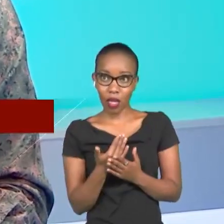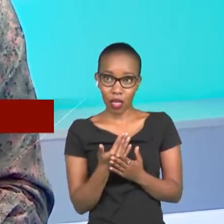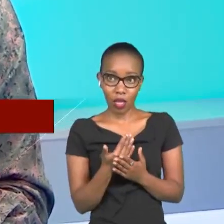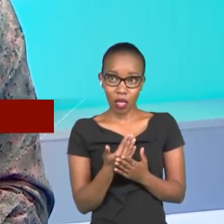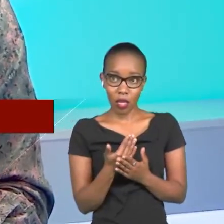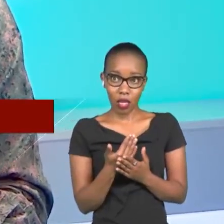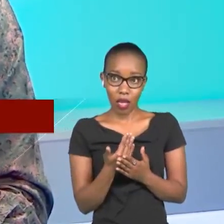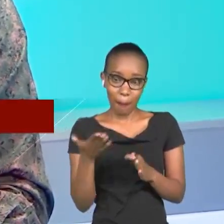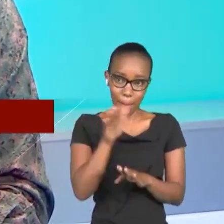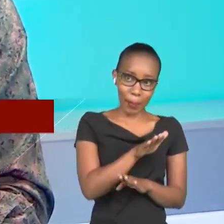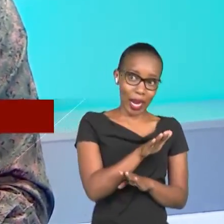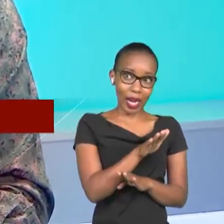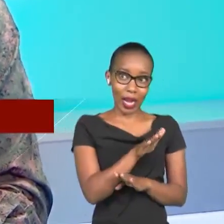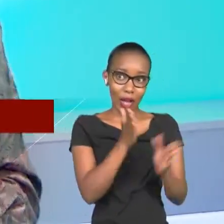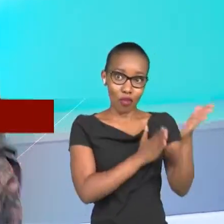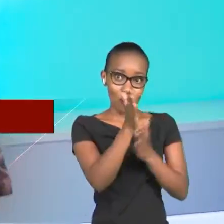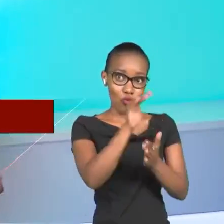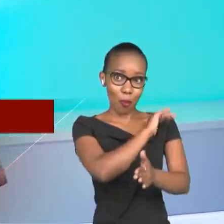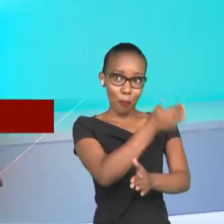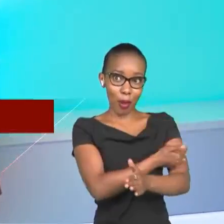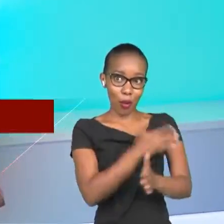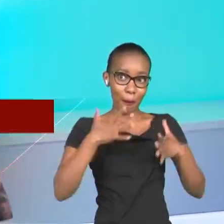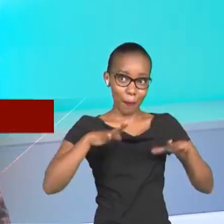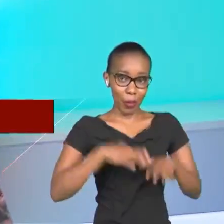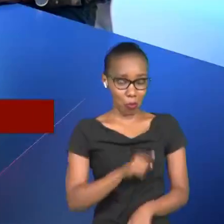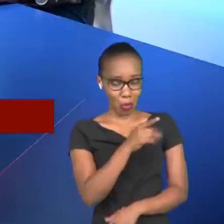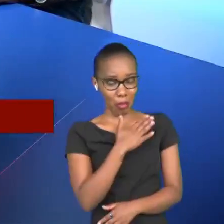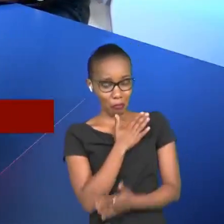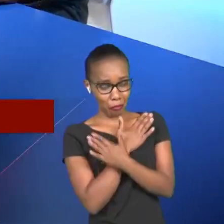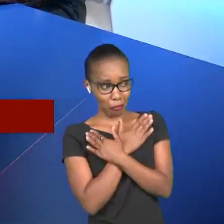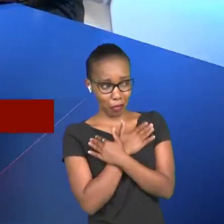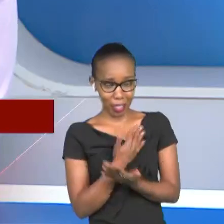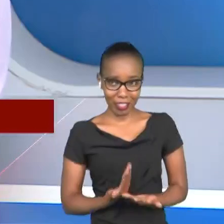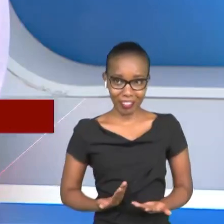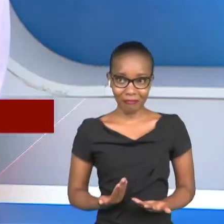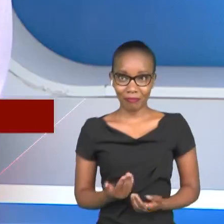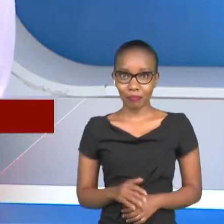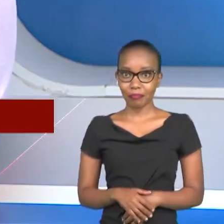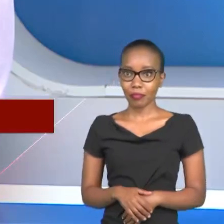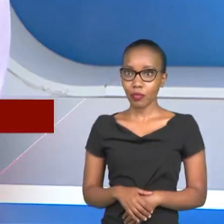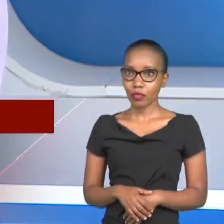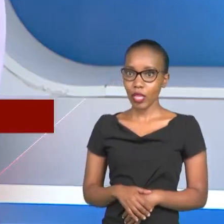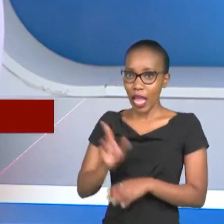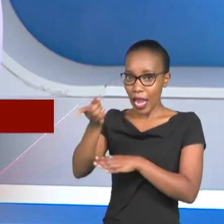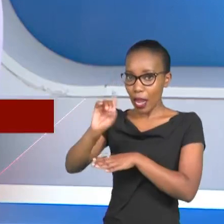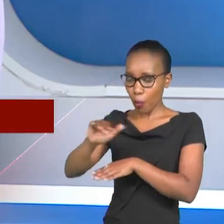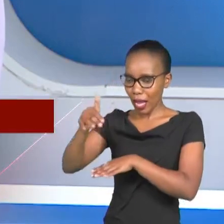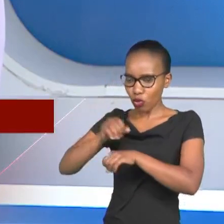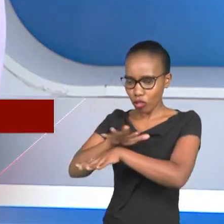with a miracle through the power of the people. My friend. Was it necessary in the first place to devolve Nairobi County?